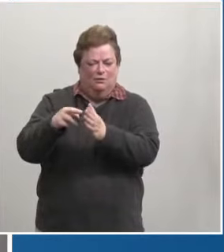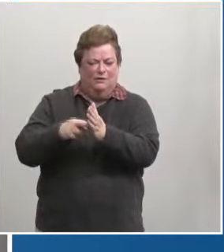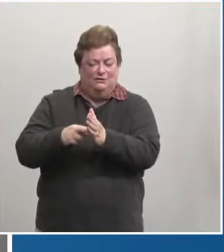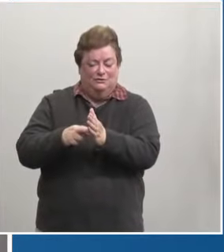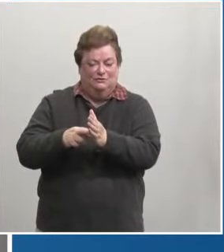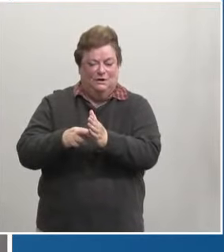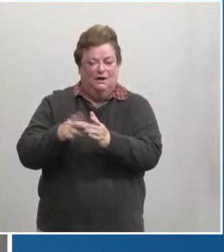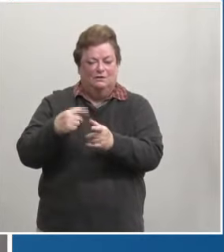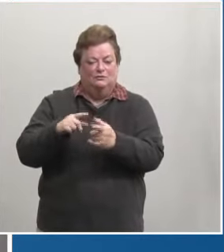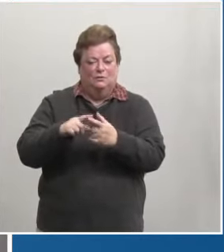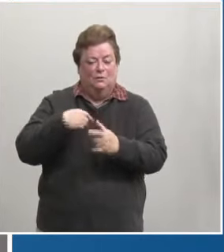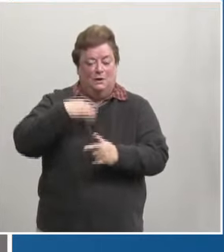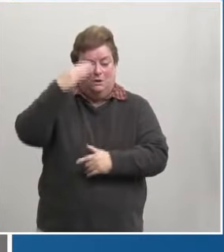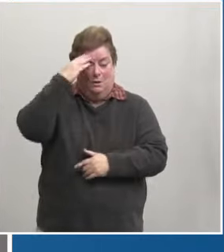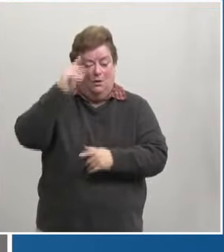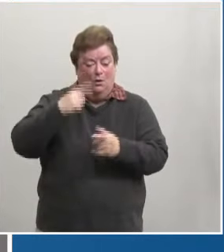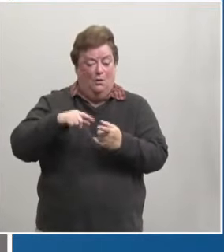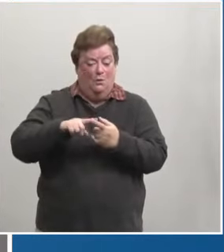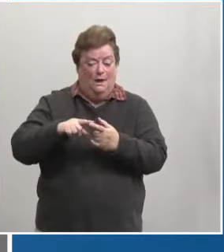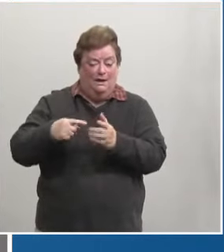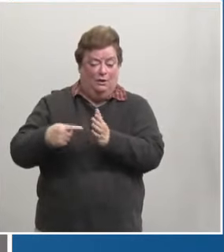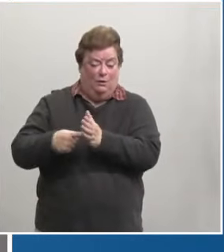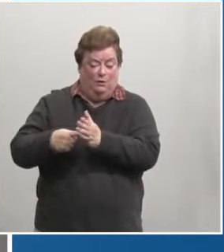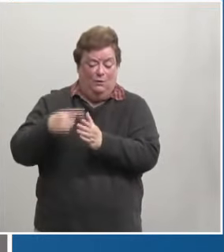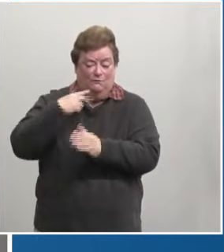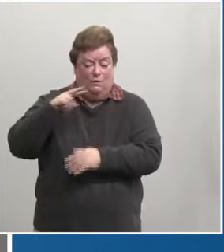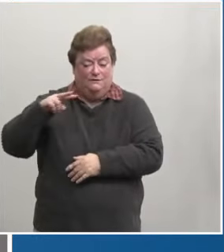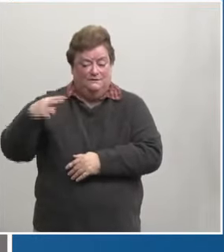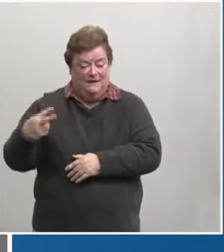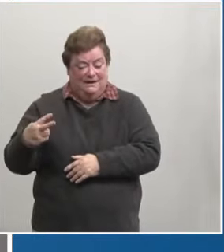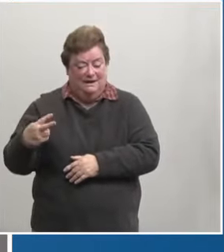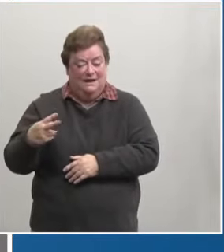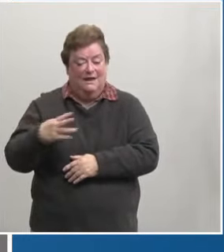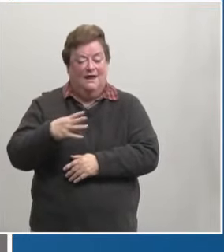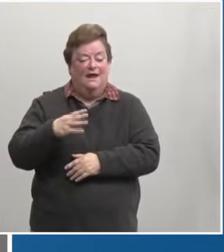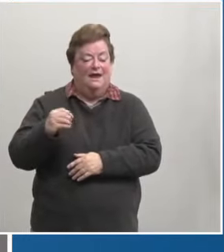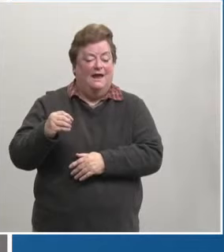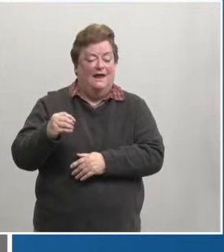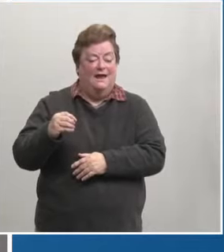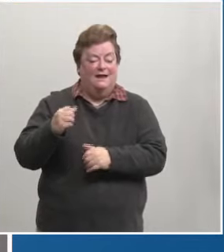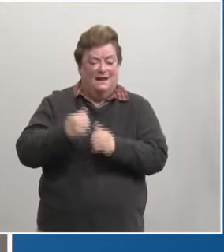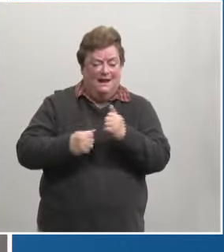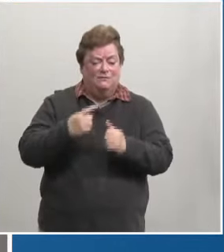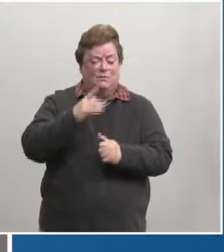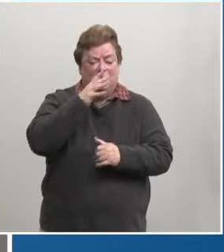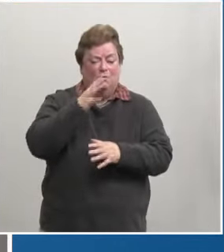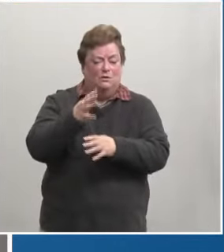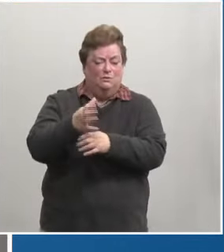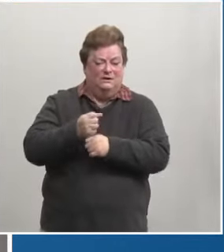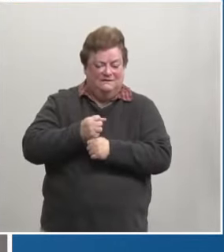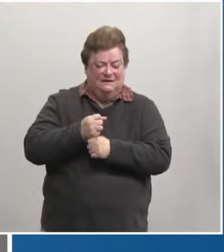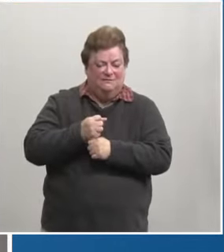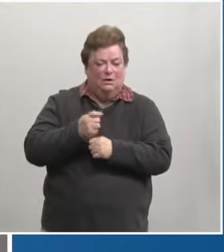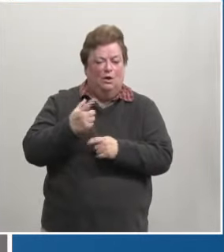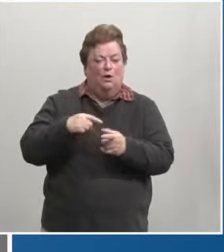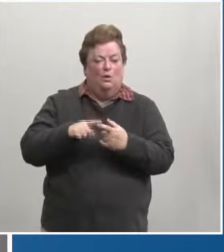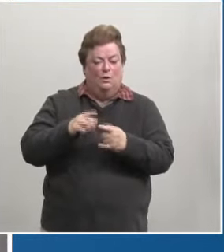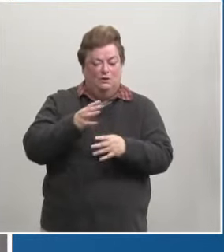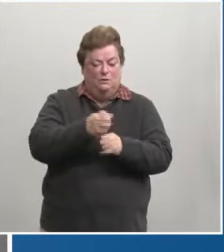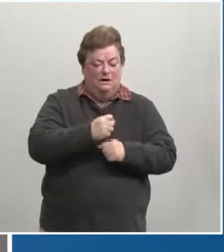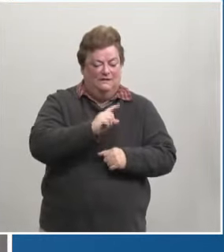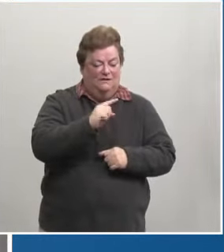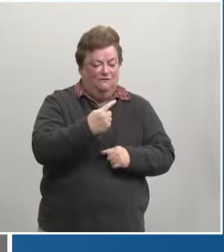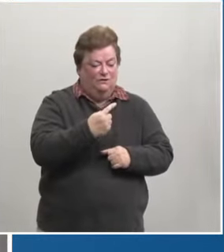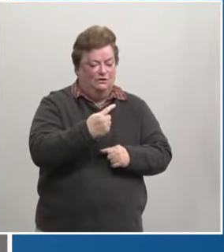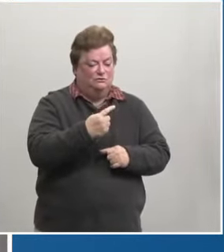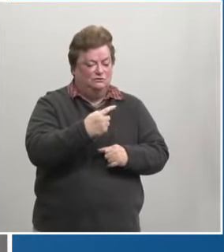know when the second dose is due, when the first dose is given and the second dose is due. And everybody receives, when they receive the first dose,